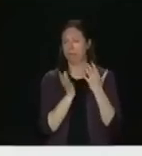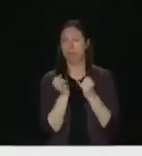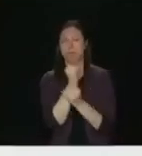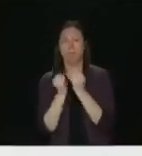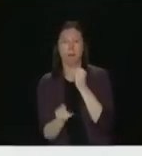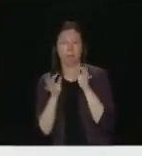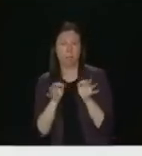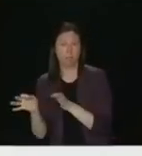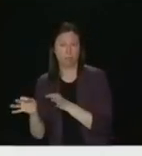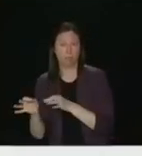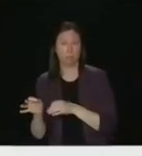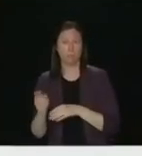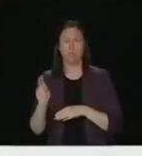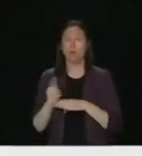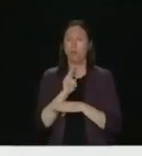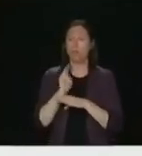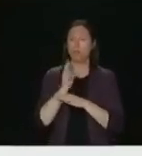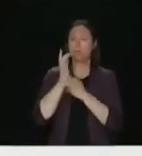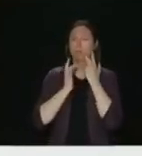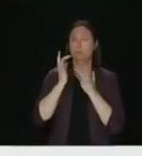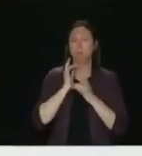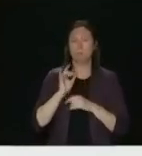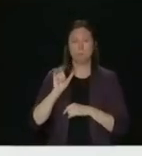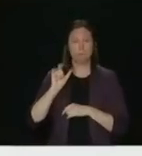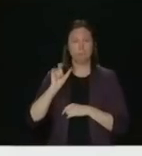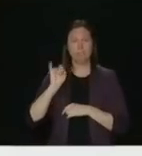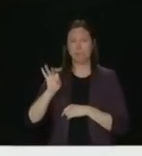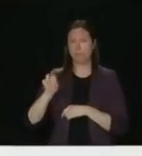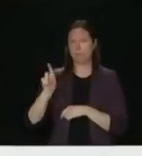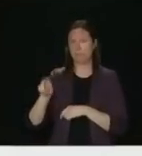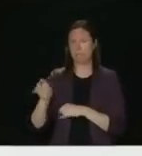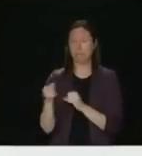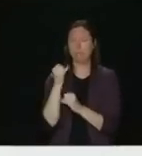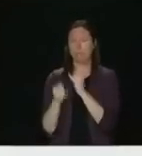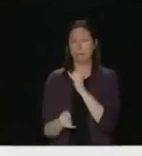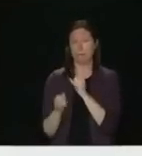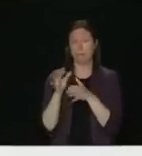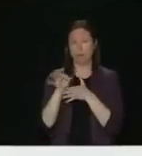used sparingly and as a last resort.